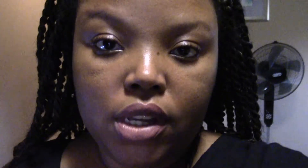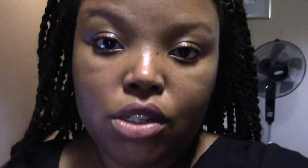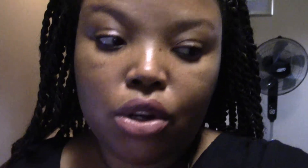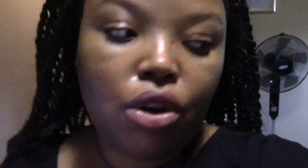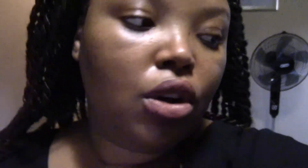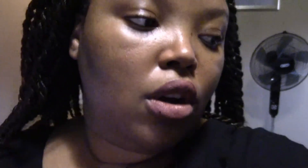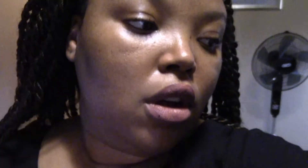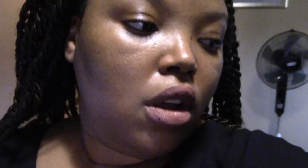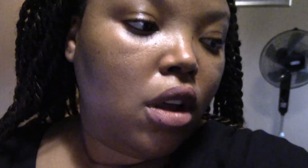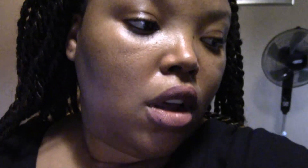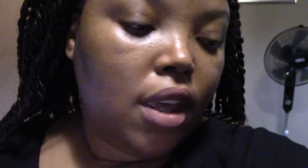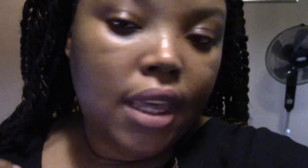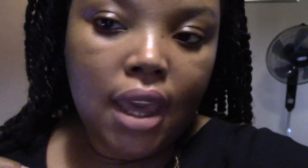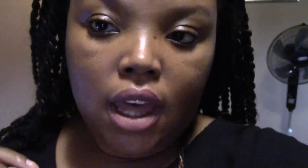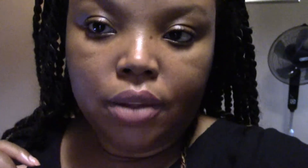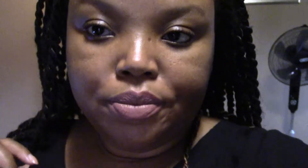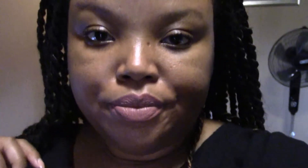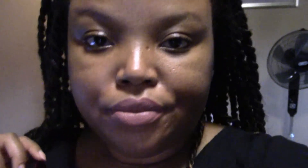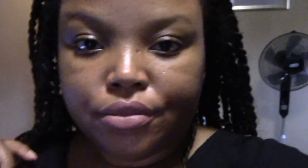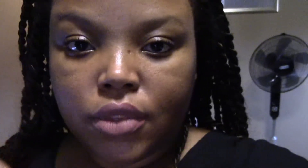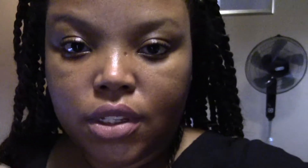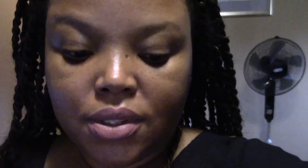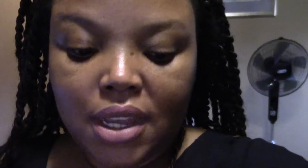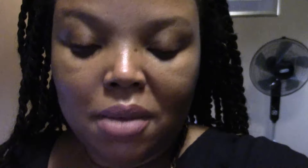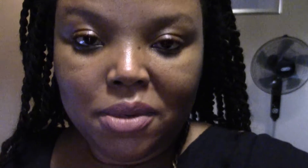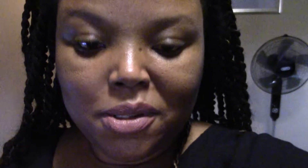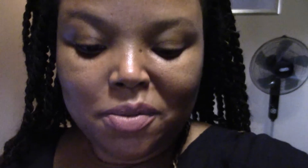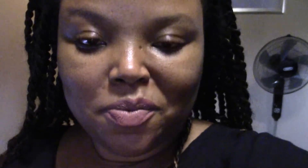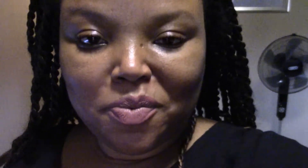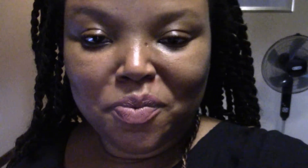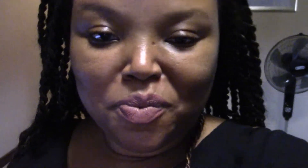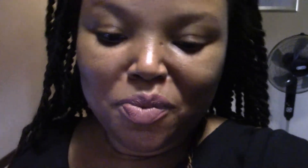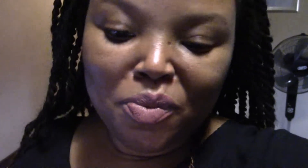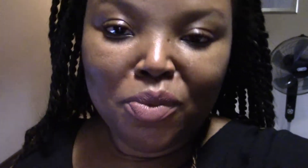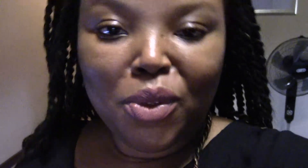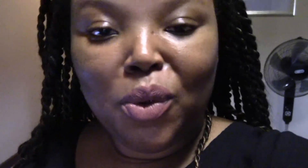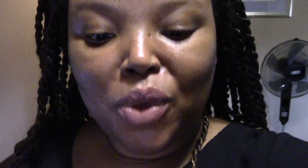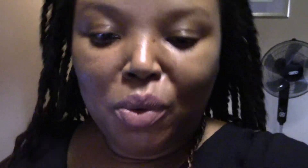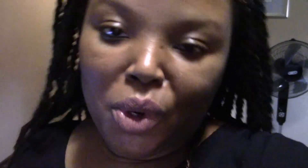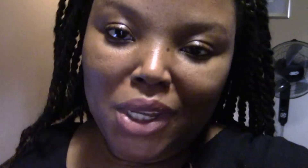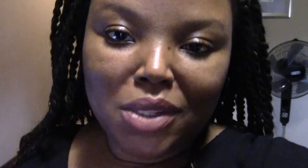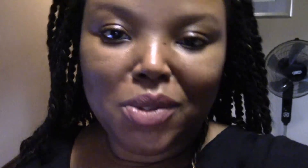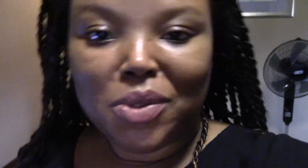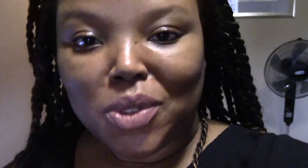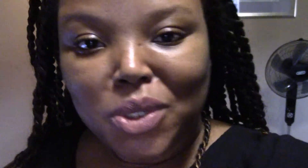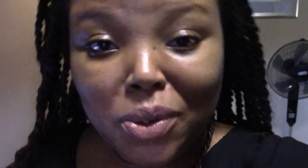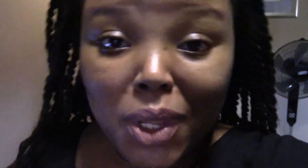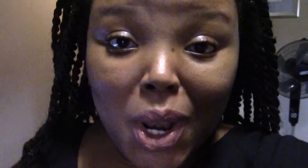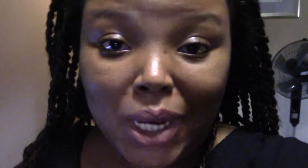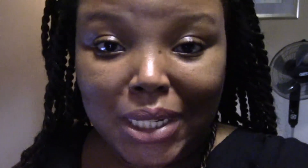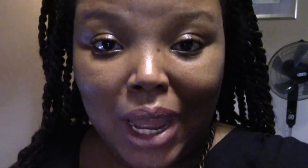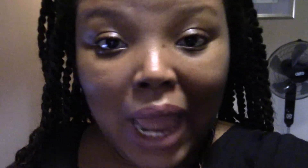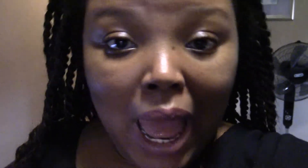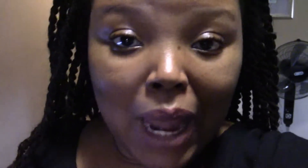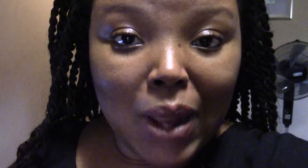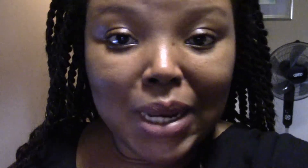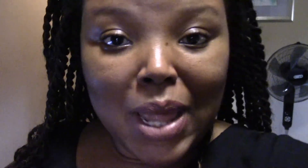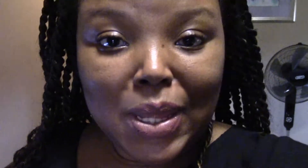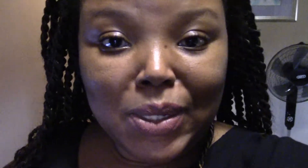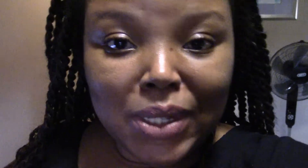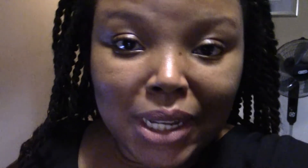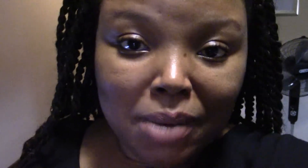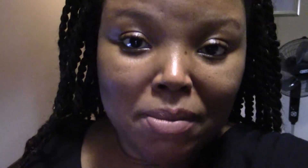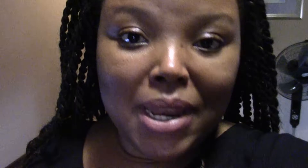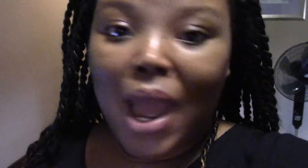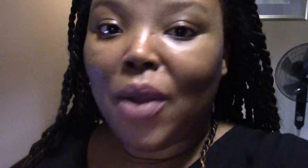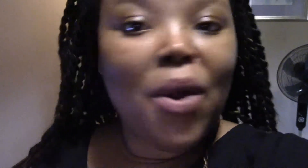can't focus. So yeah, that's what's happening. We working during the lockdown. Huh? Lockdown